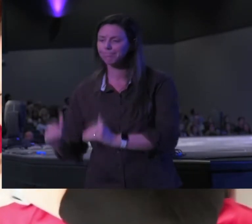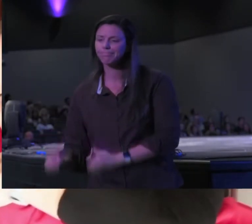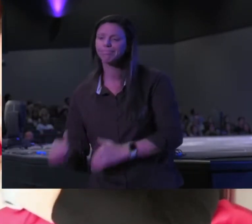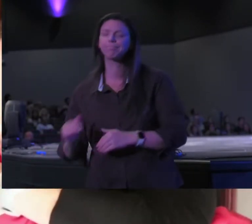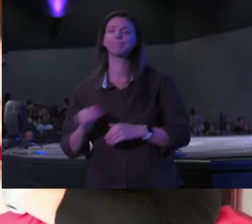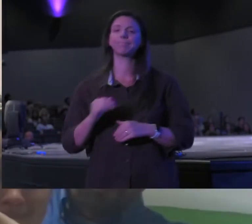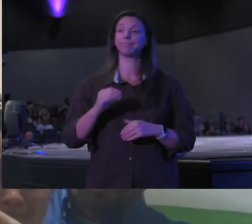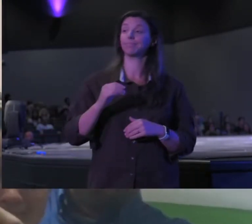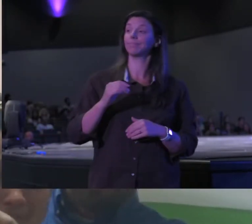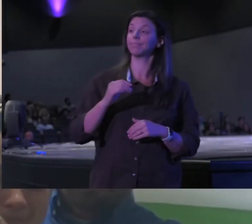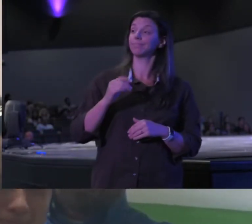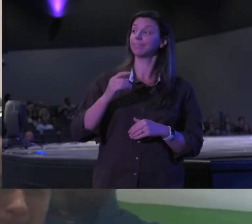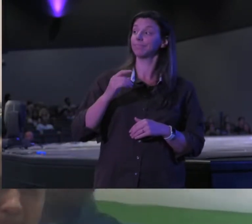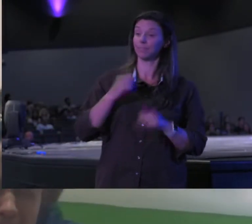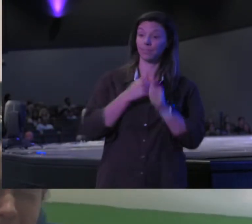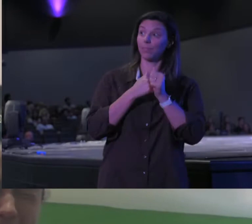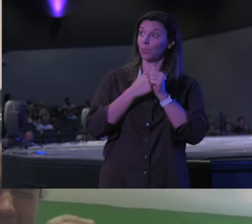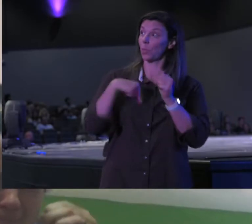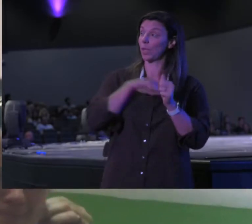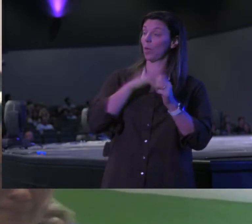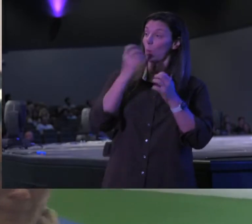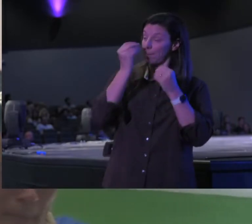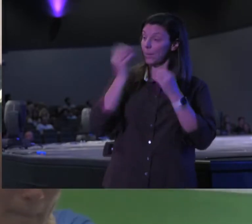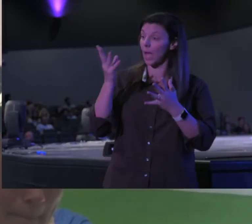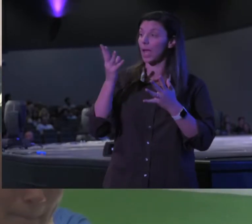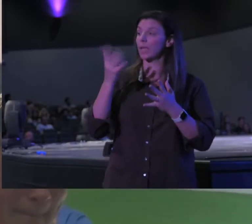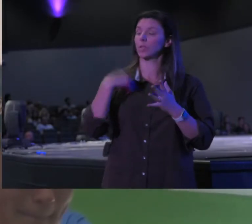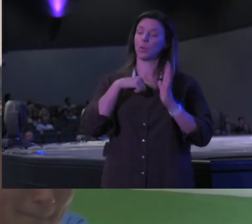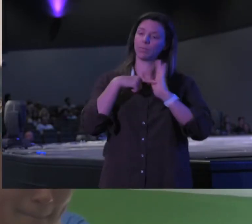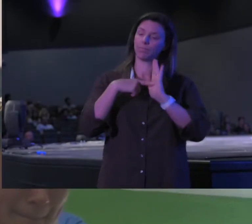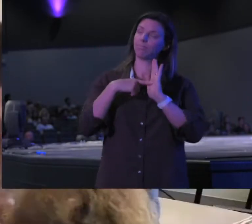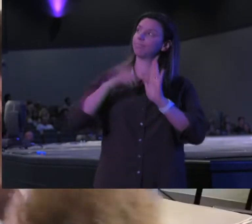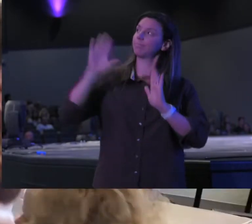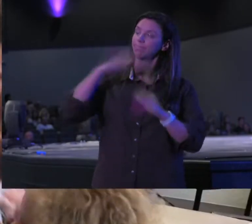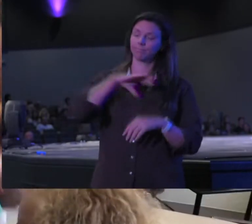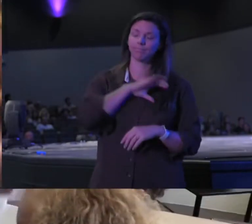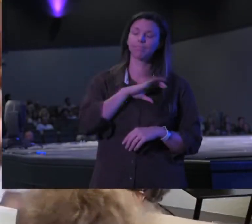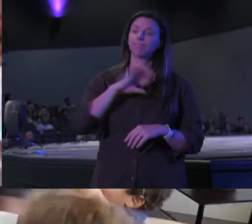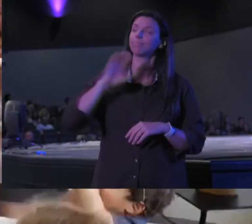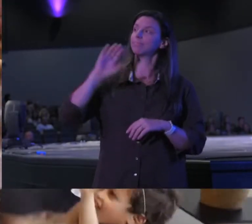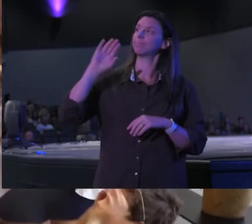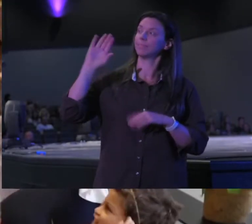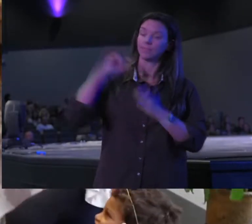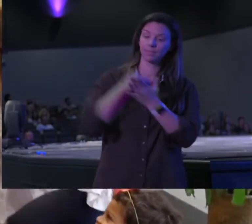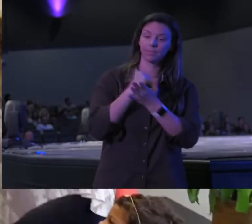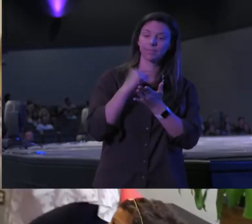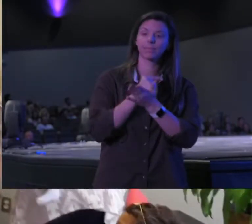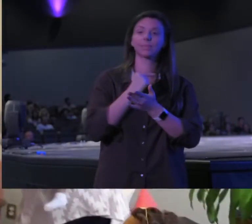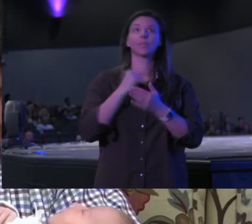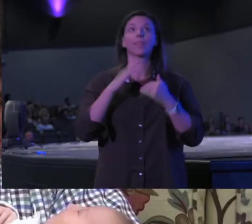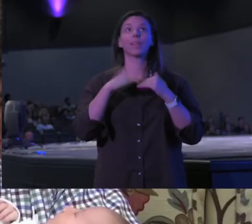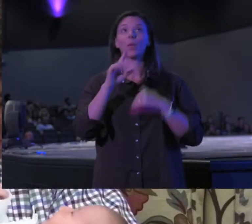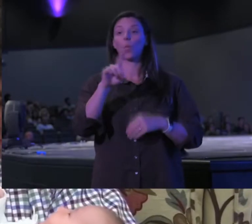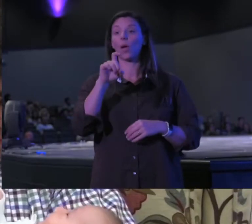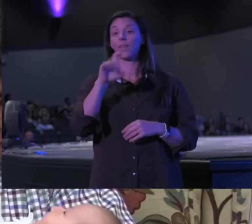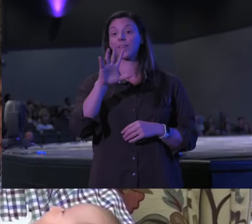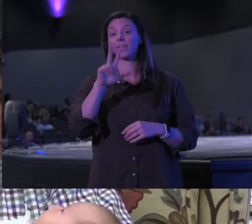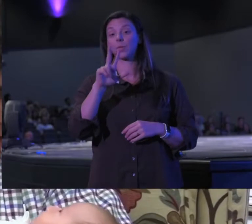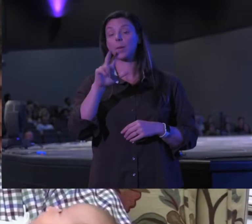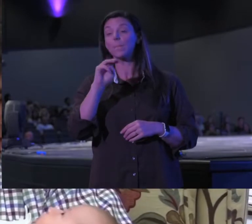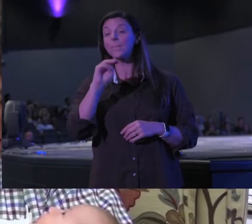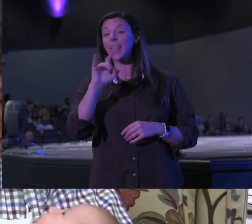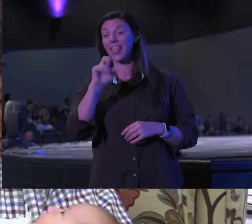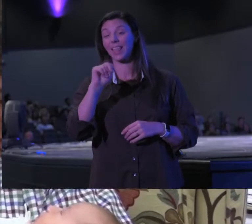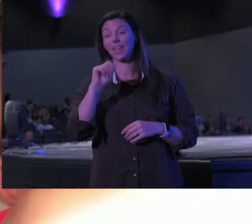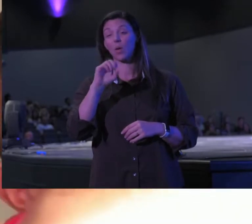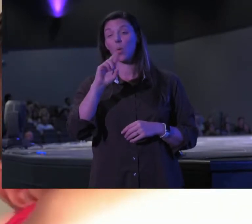of Christ, demonstrate his character and his gospel. With at least 153 million orphaned